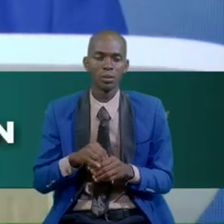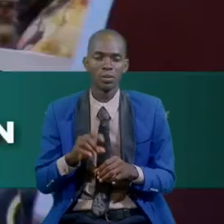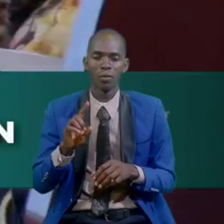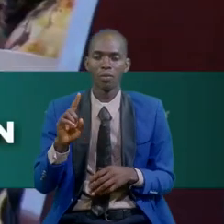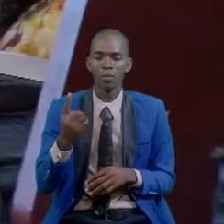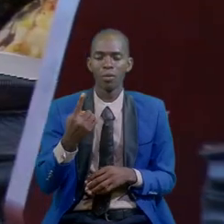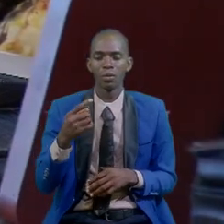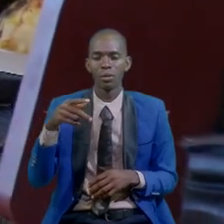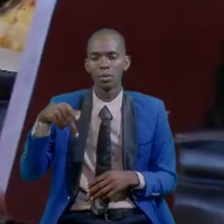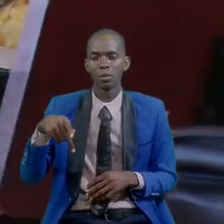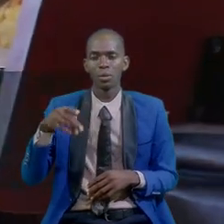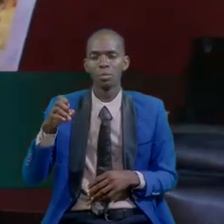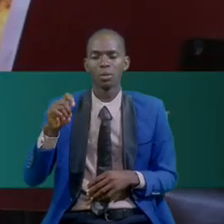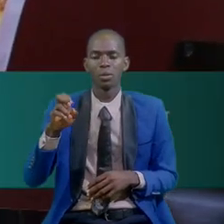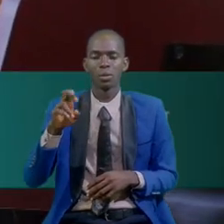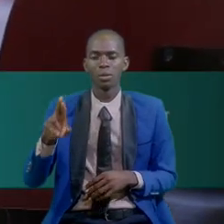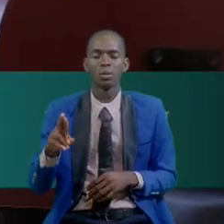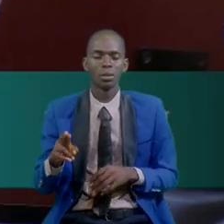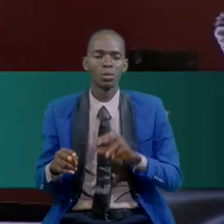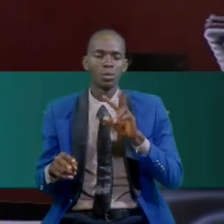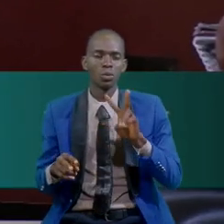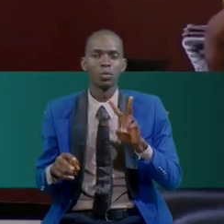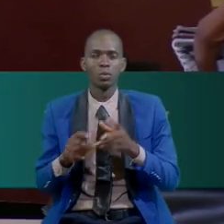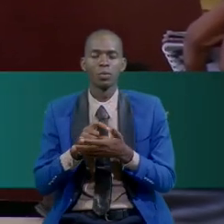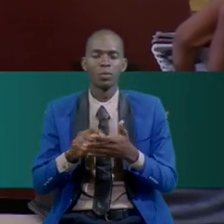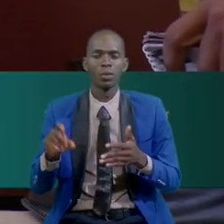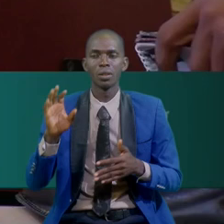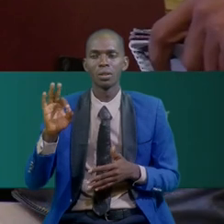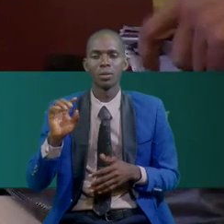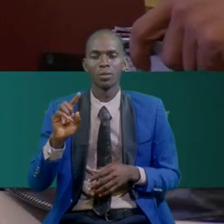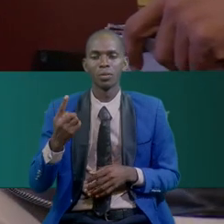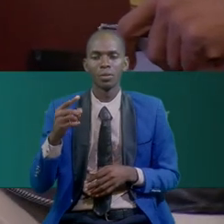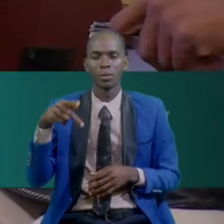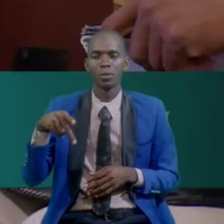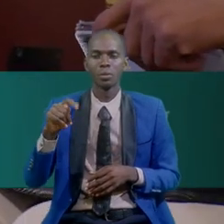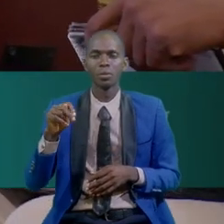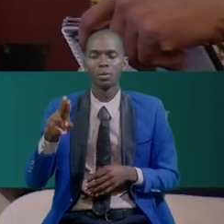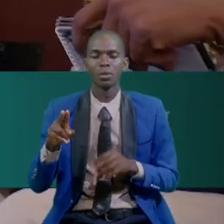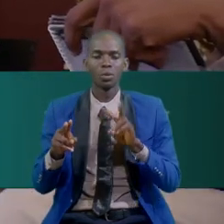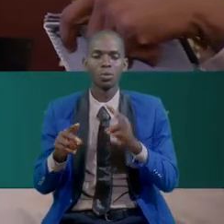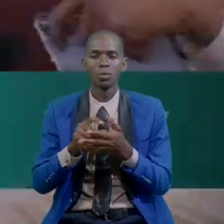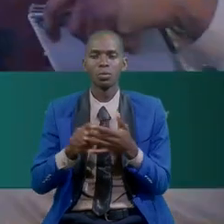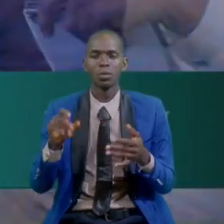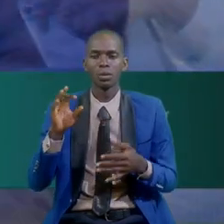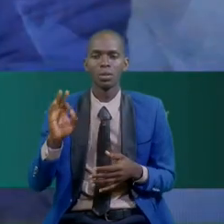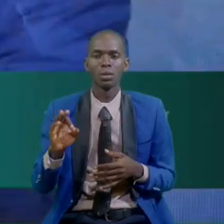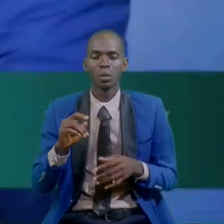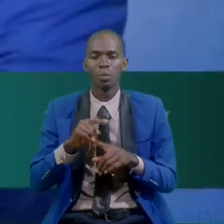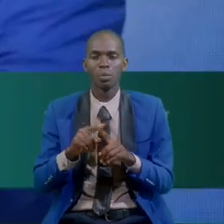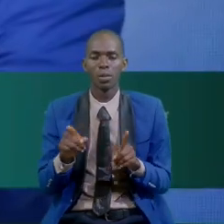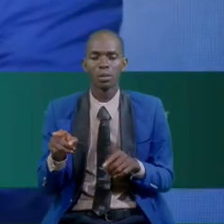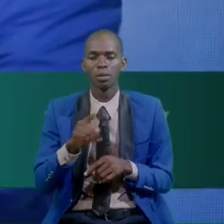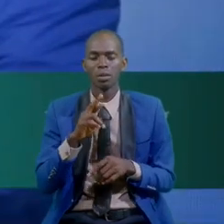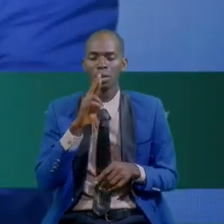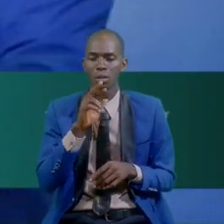chapter 2. I'm reading from verse 9. But ye are a chosen